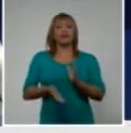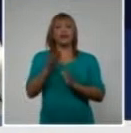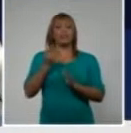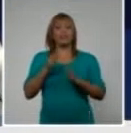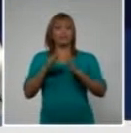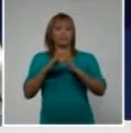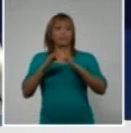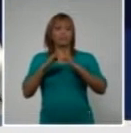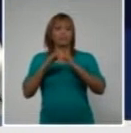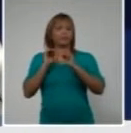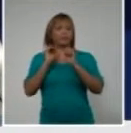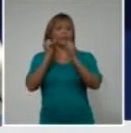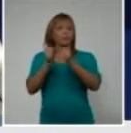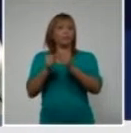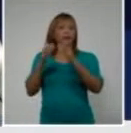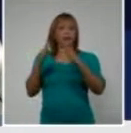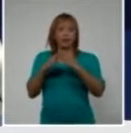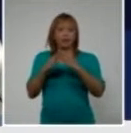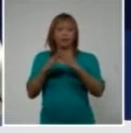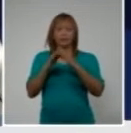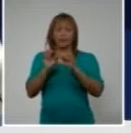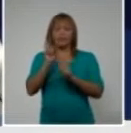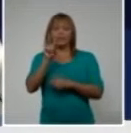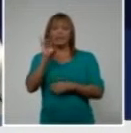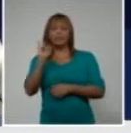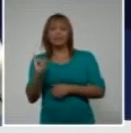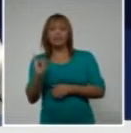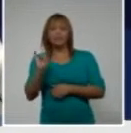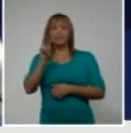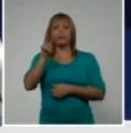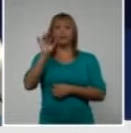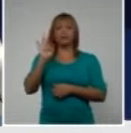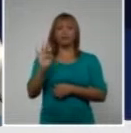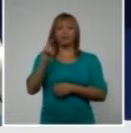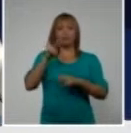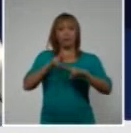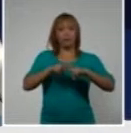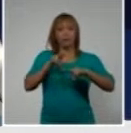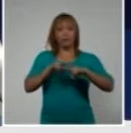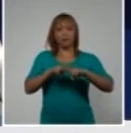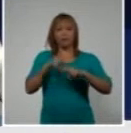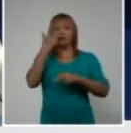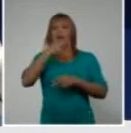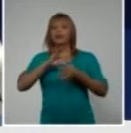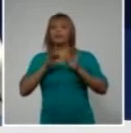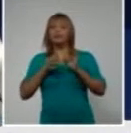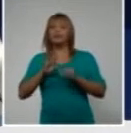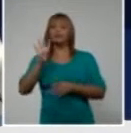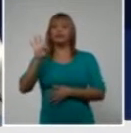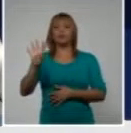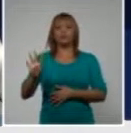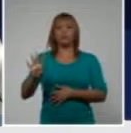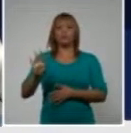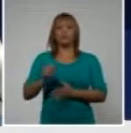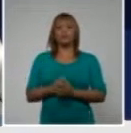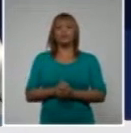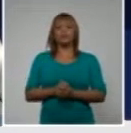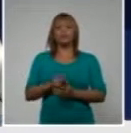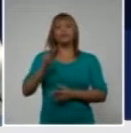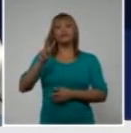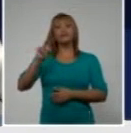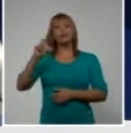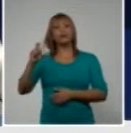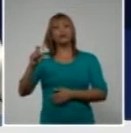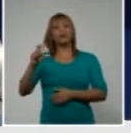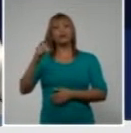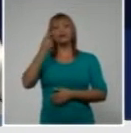as serious are now critical. Before providing a general outlook of the worldwide situation, Lillian will help